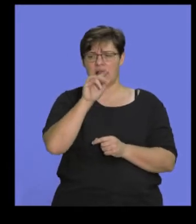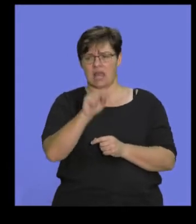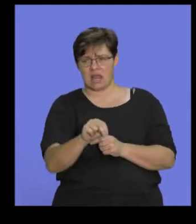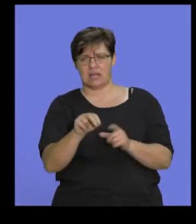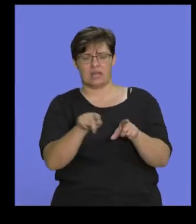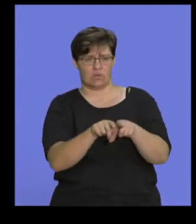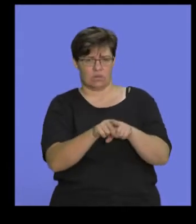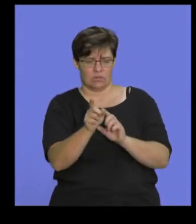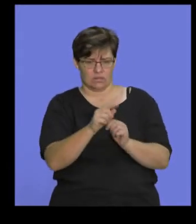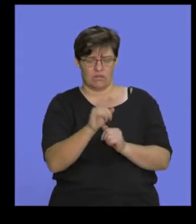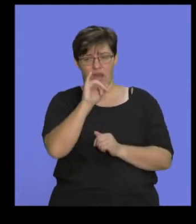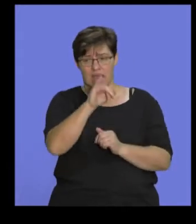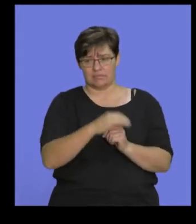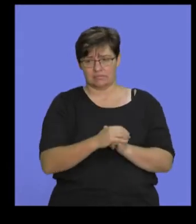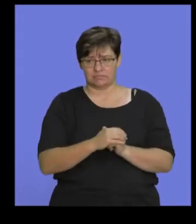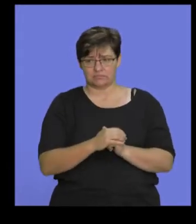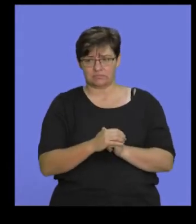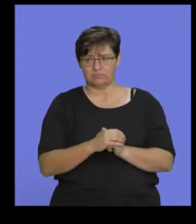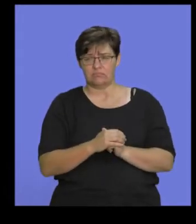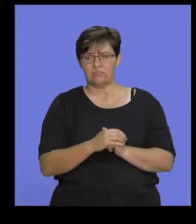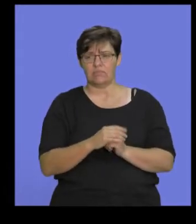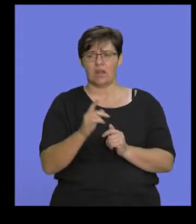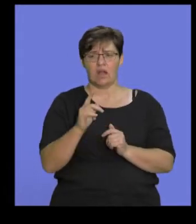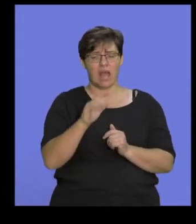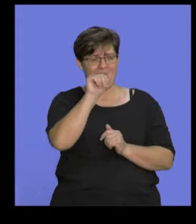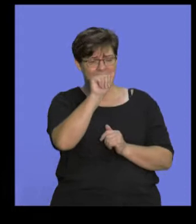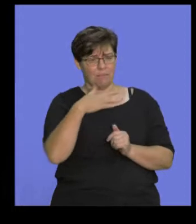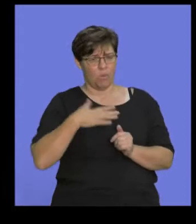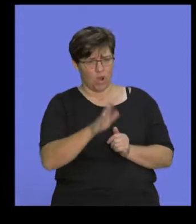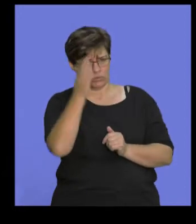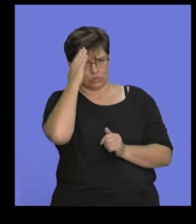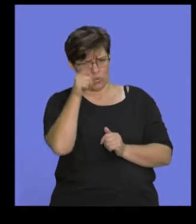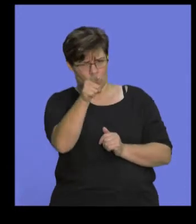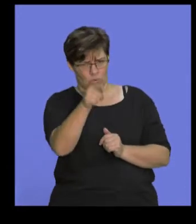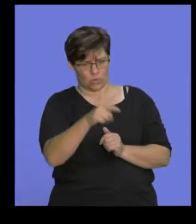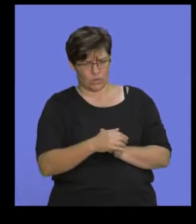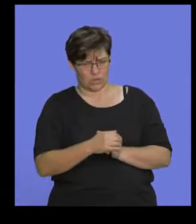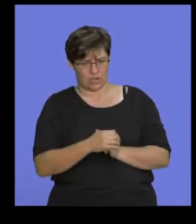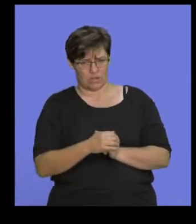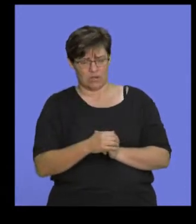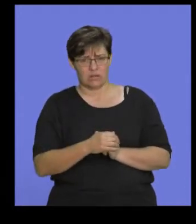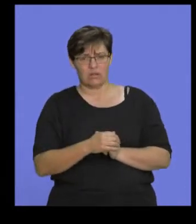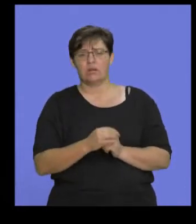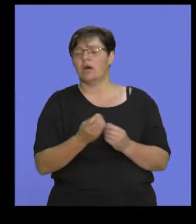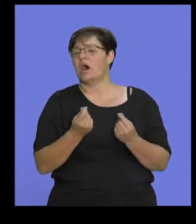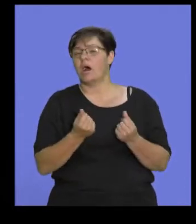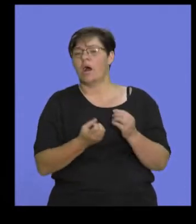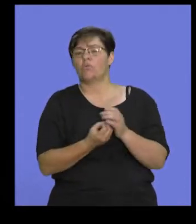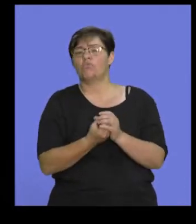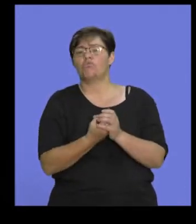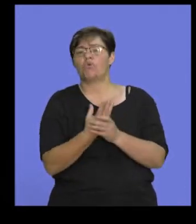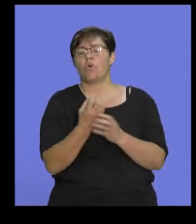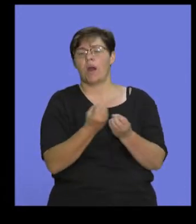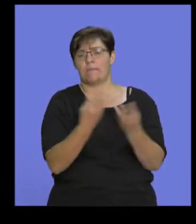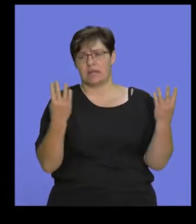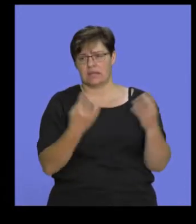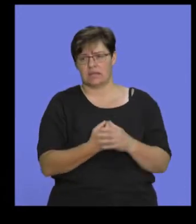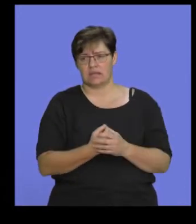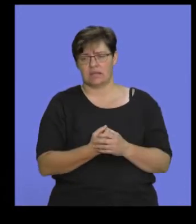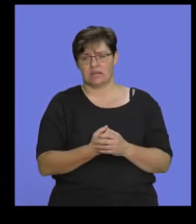is also equals to. My A will be a question mark. That's what I want to know. I want to know what will the amount grow